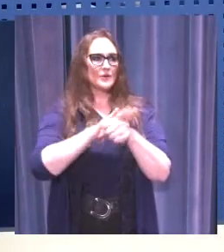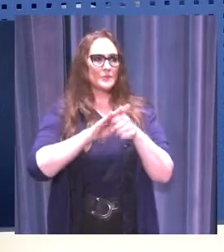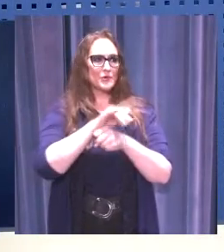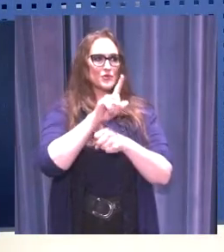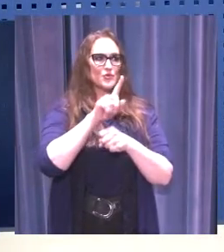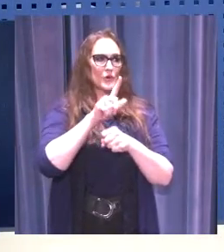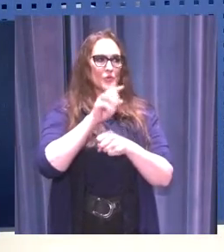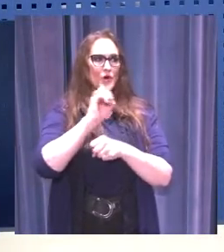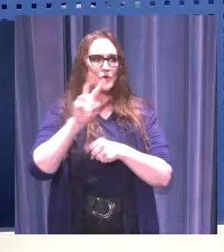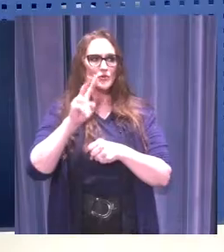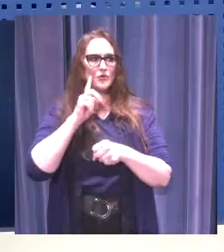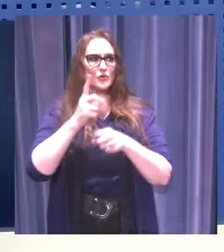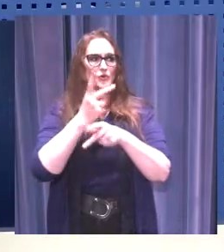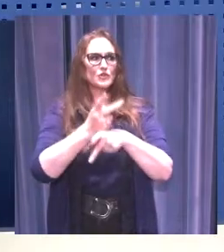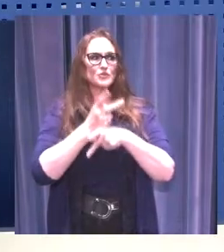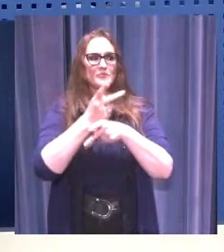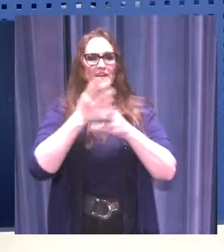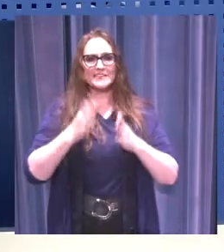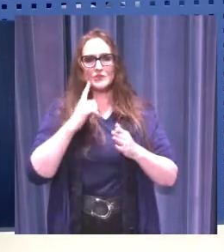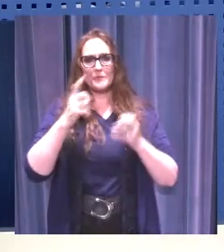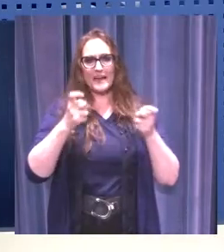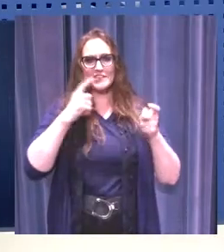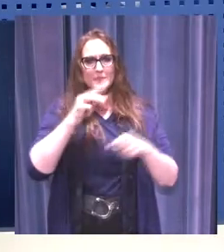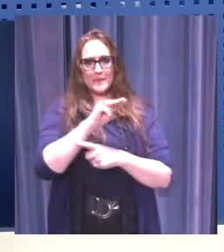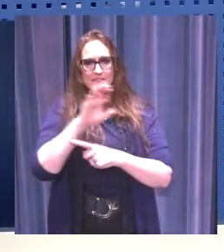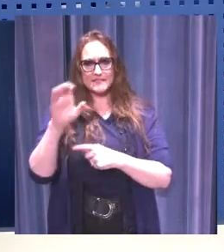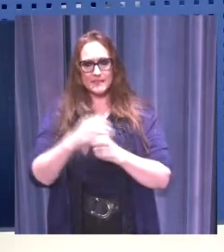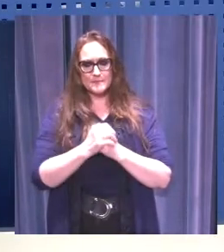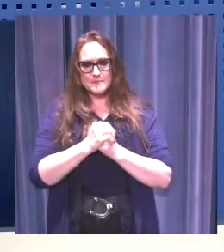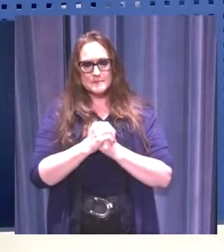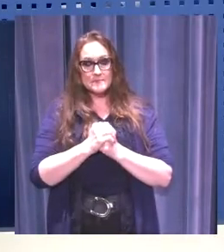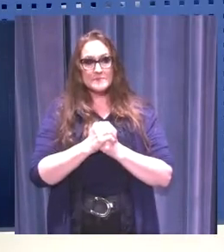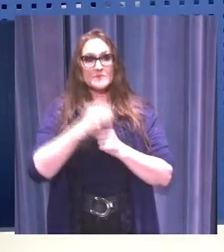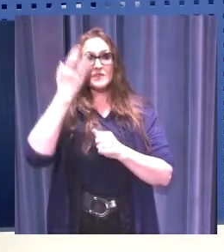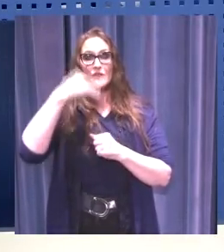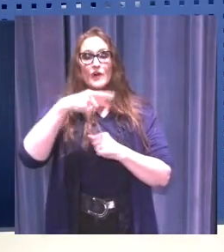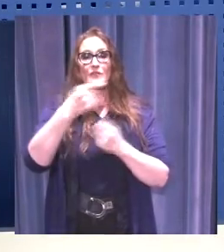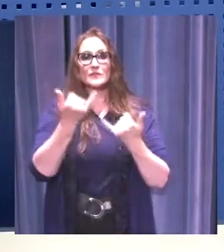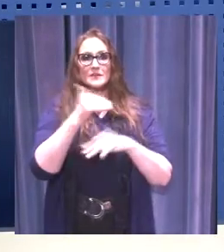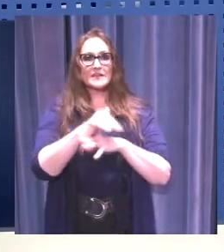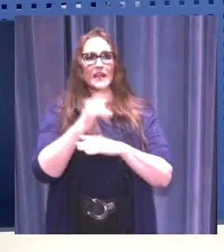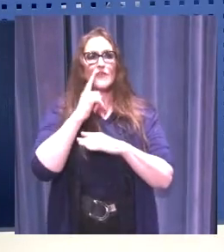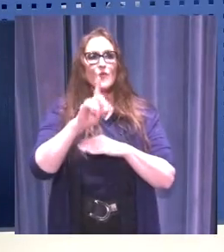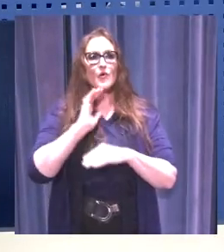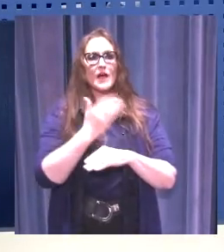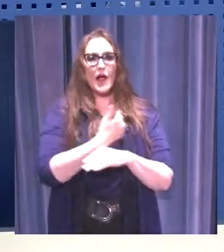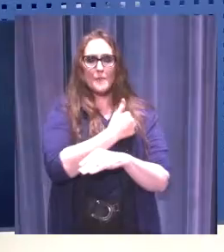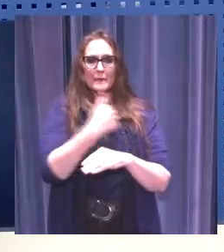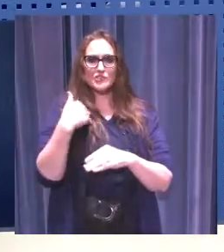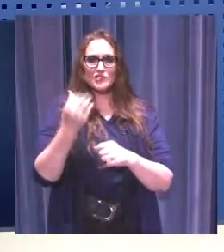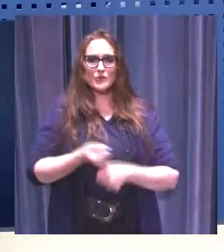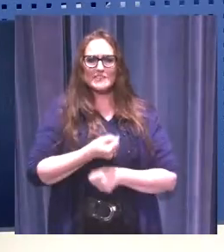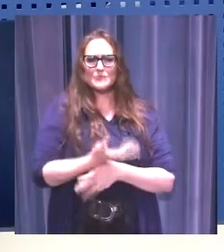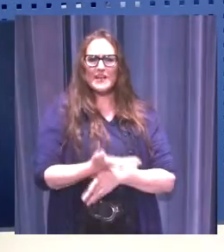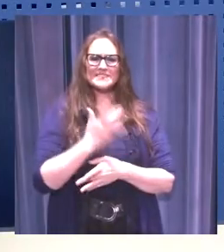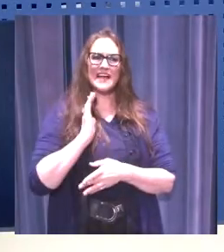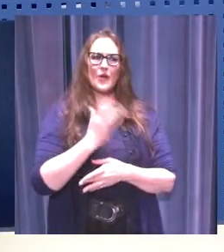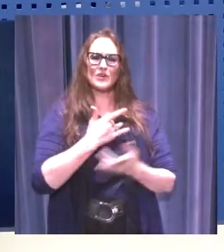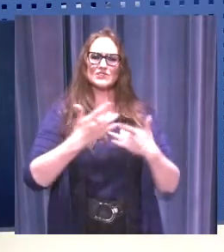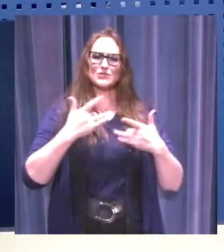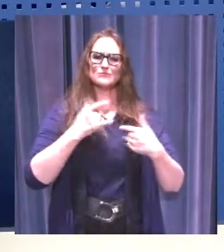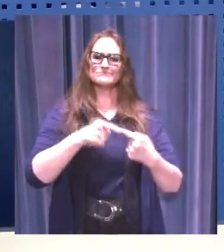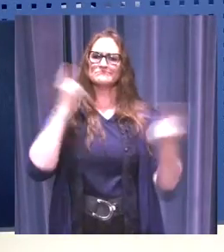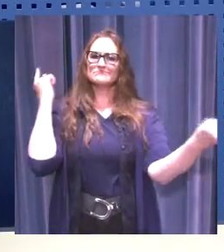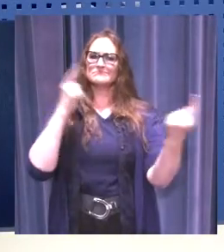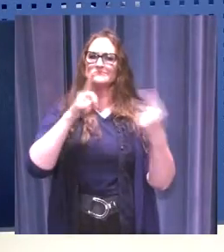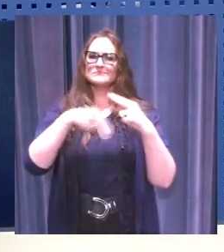and Managerial Unit at Mott Community College. I am before you this evening on behalf of our membership to express our concern and opposition regarding